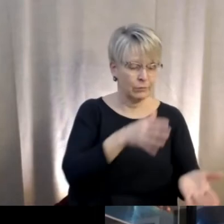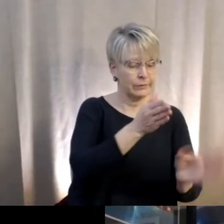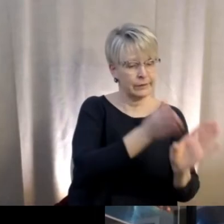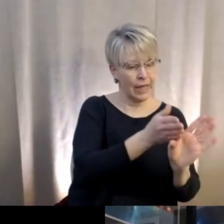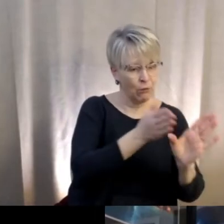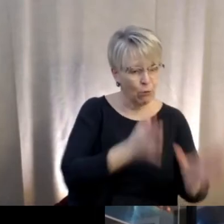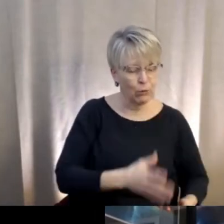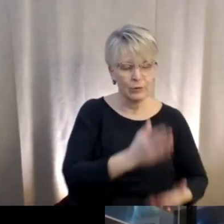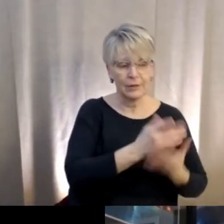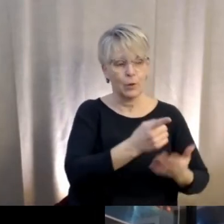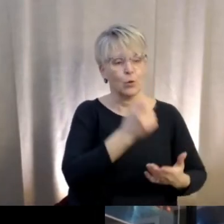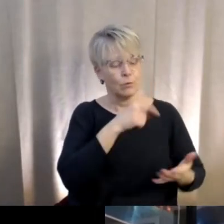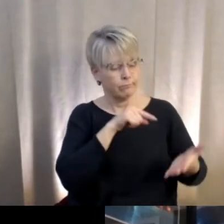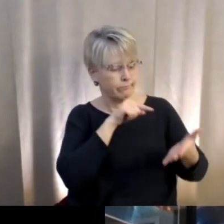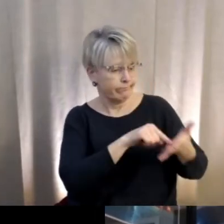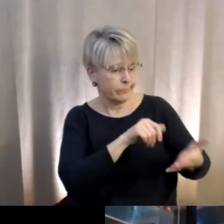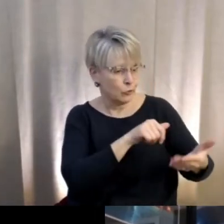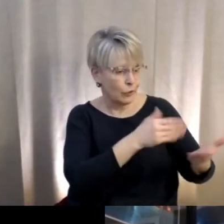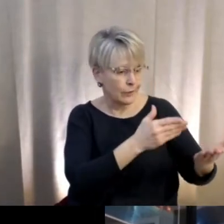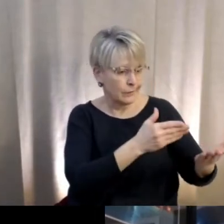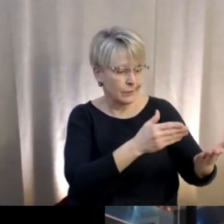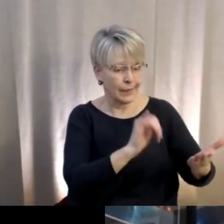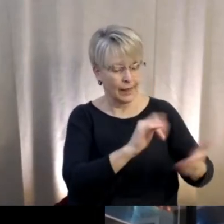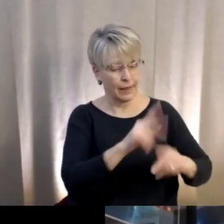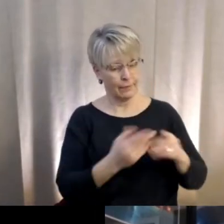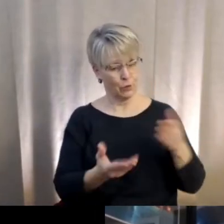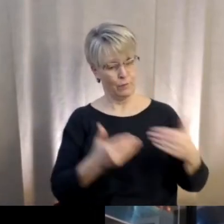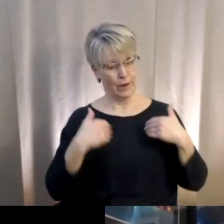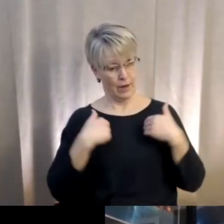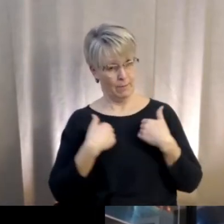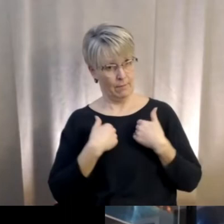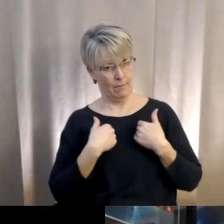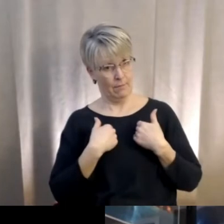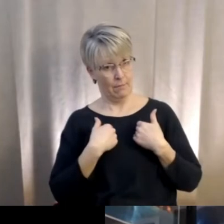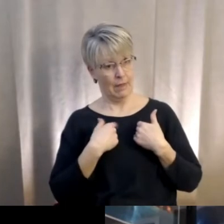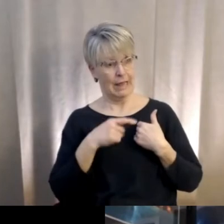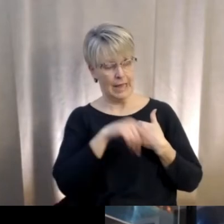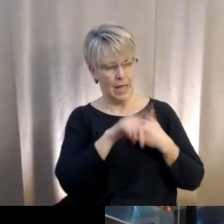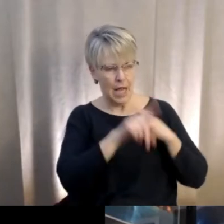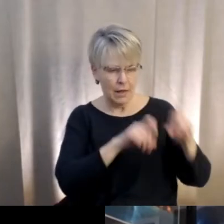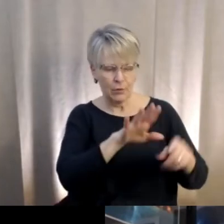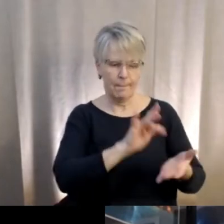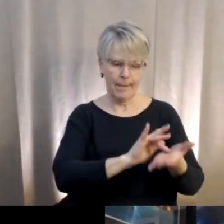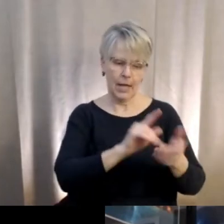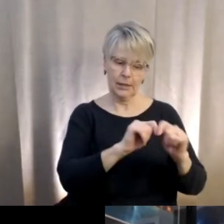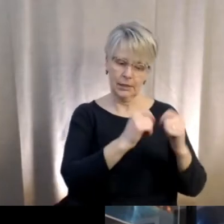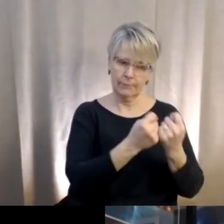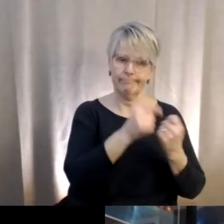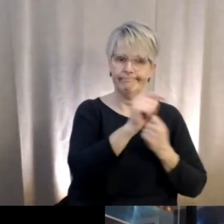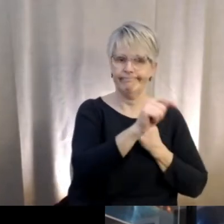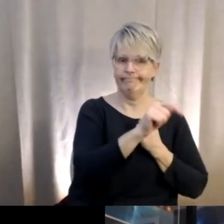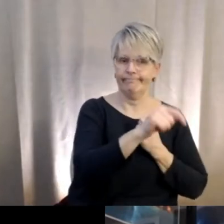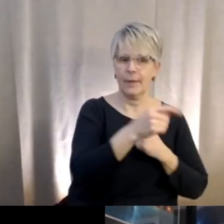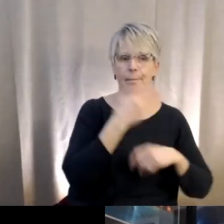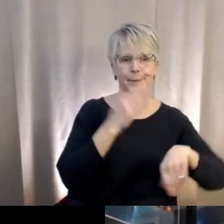prescribe or suggest, you know, a service animal. They would be able to, your medical team would be able to give you